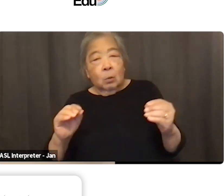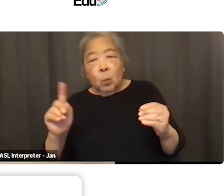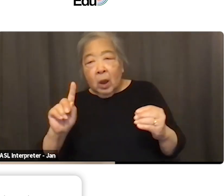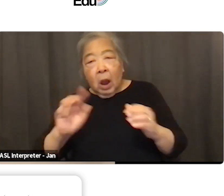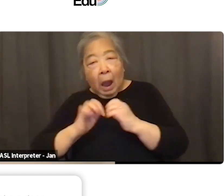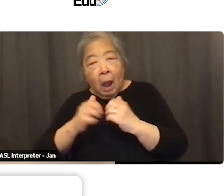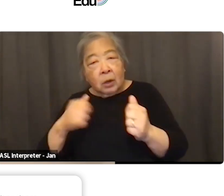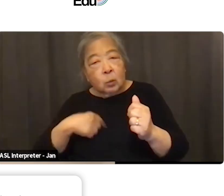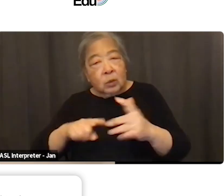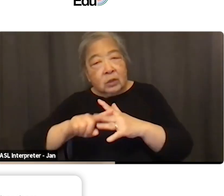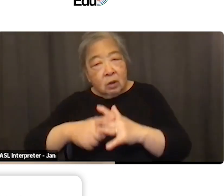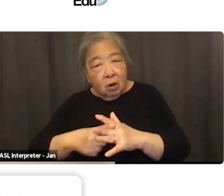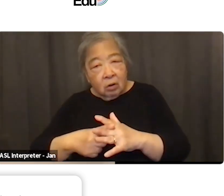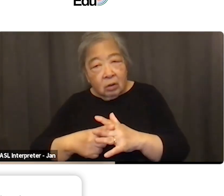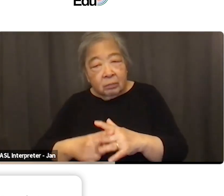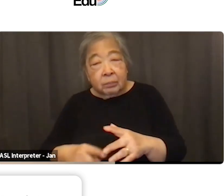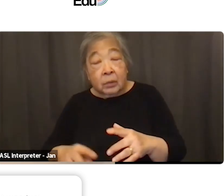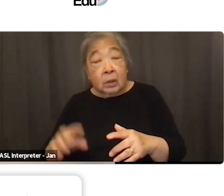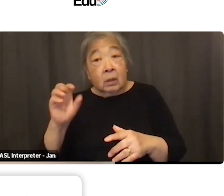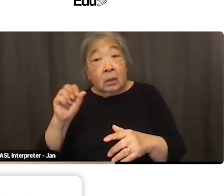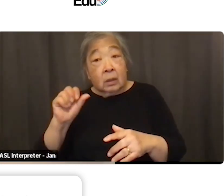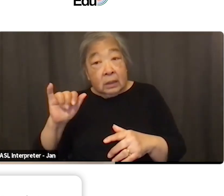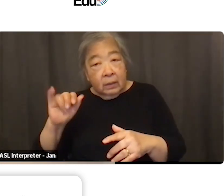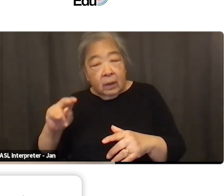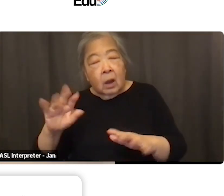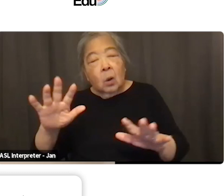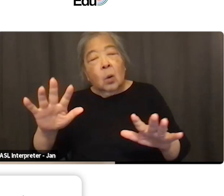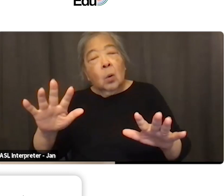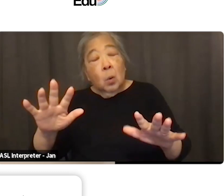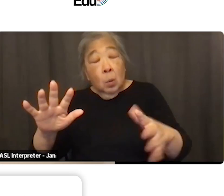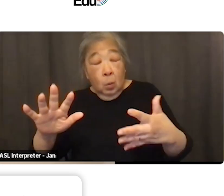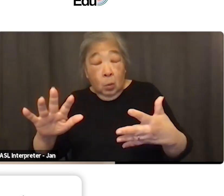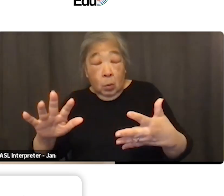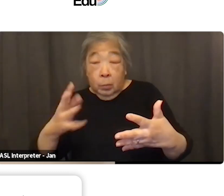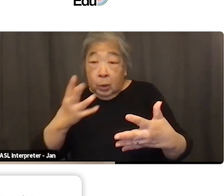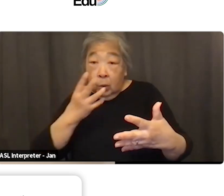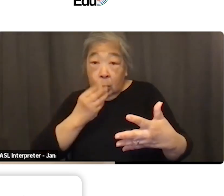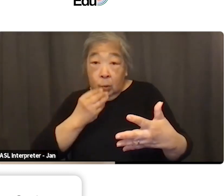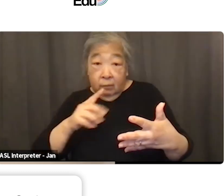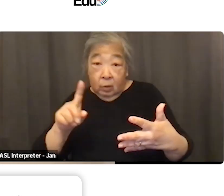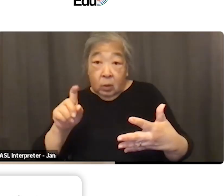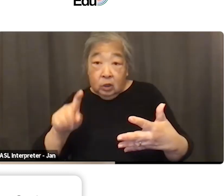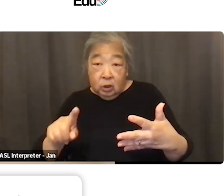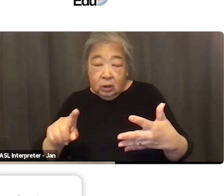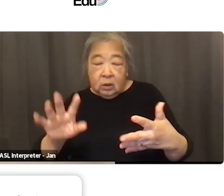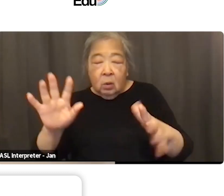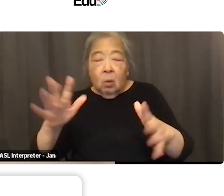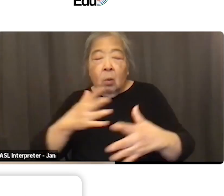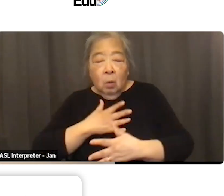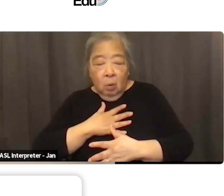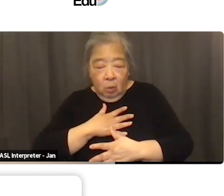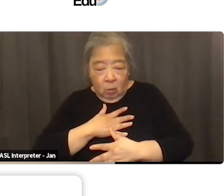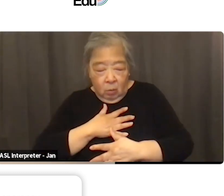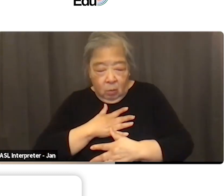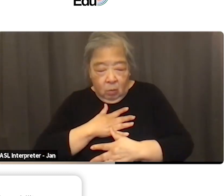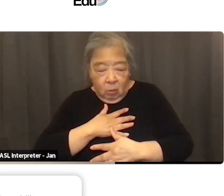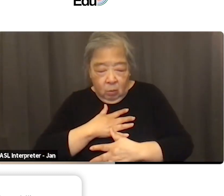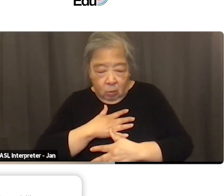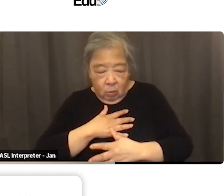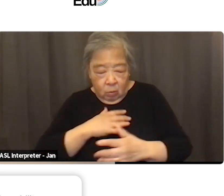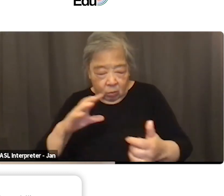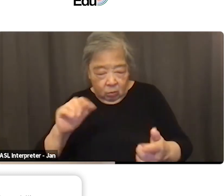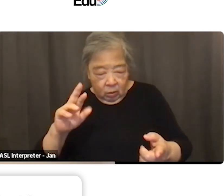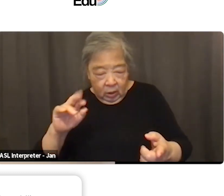So let's just take a deep breath together there, because that was just a beautiful question. And thank you, Carol, for your transparency and